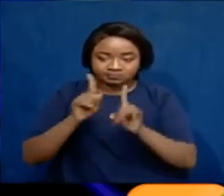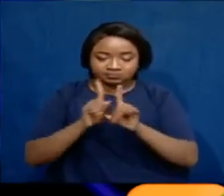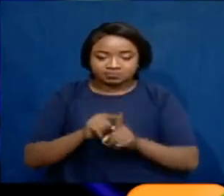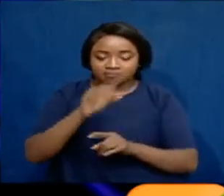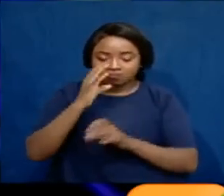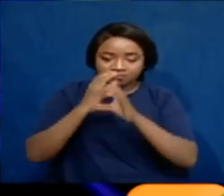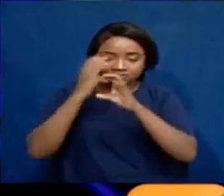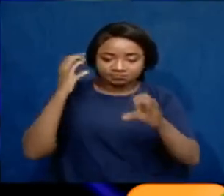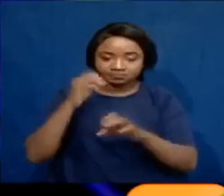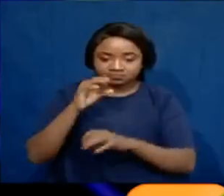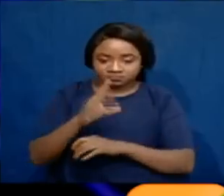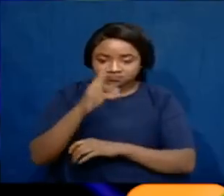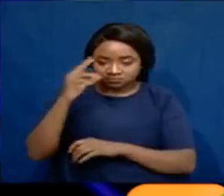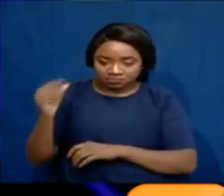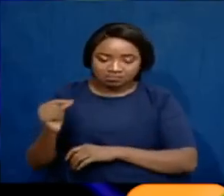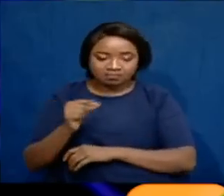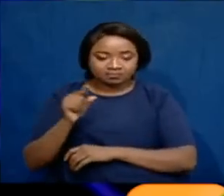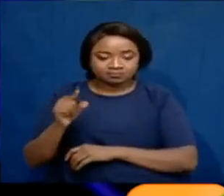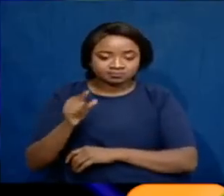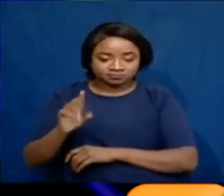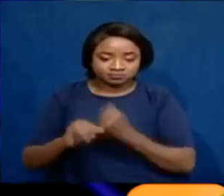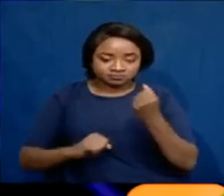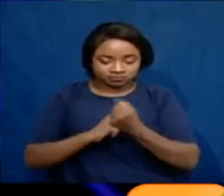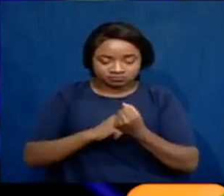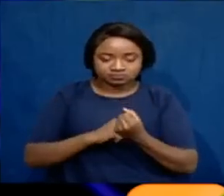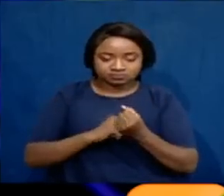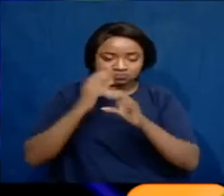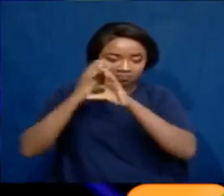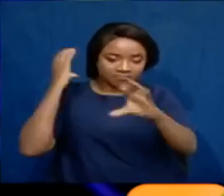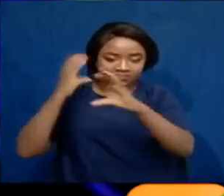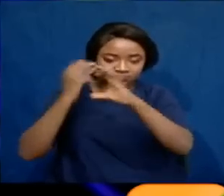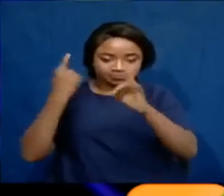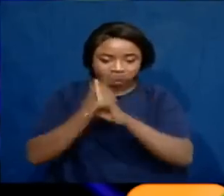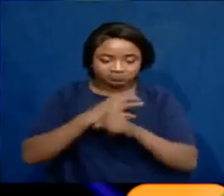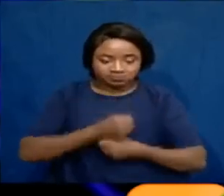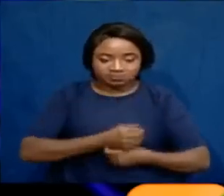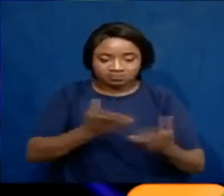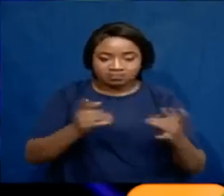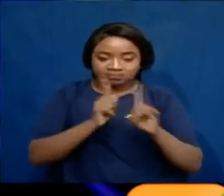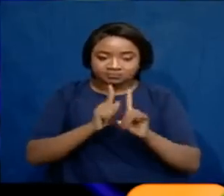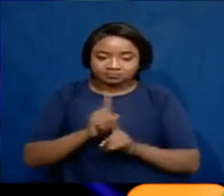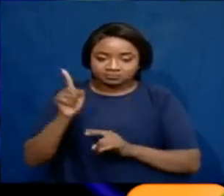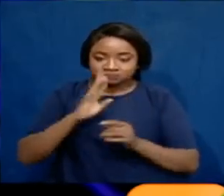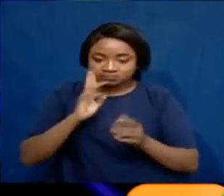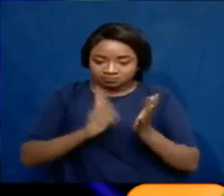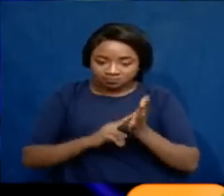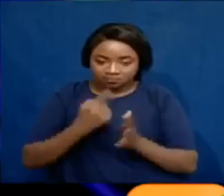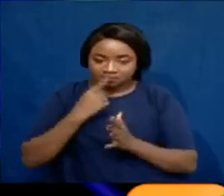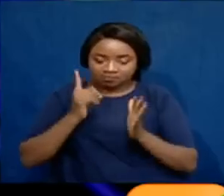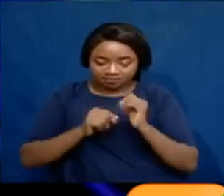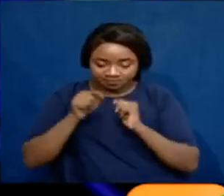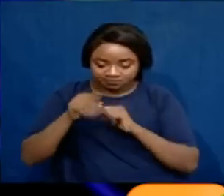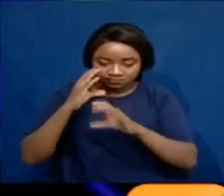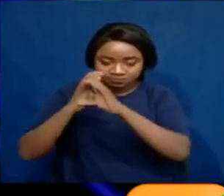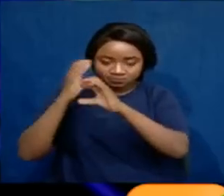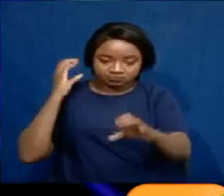supplying electric vehicles to the multi-billion matatu industry. And as Edward Chweya reports, Basi Go is now locally